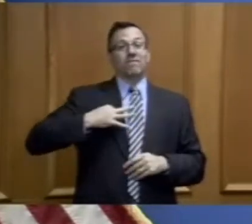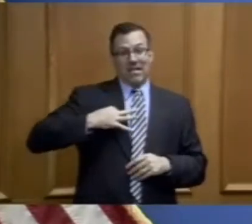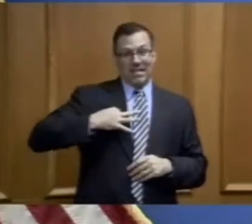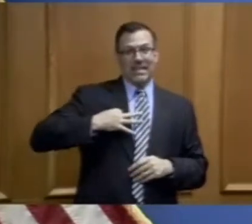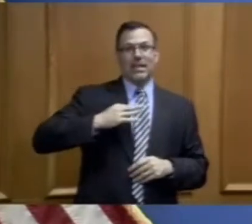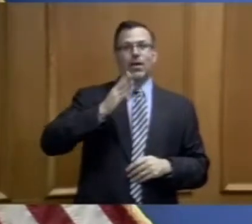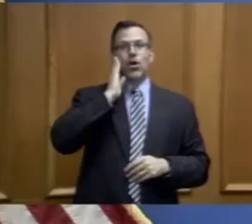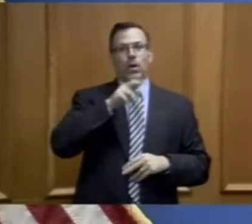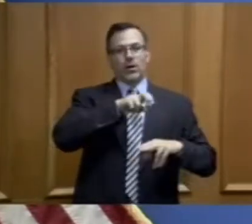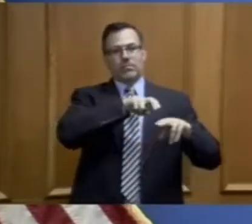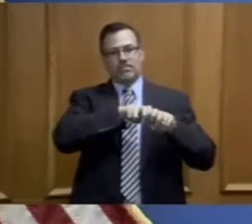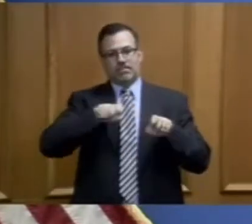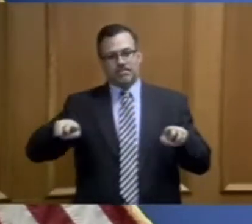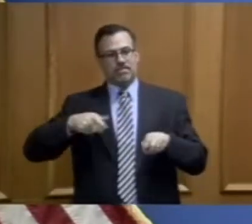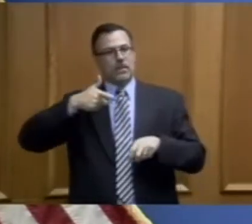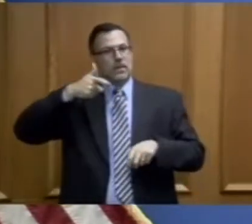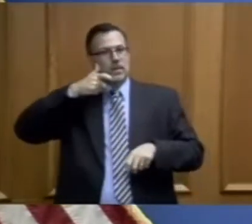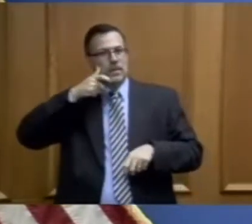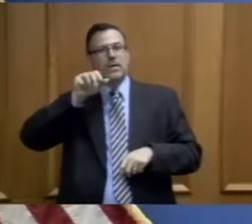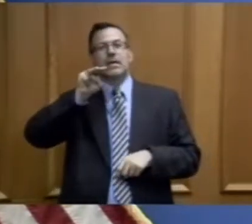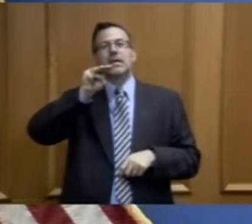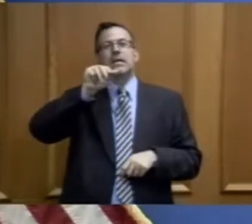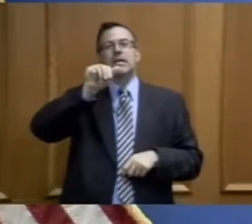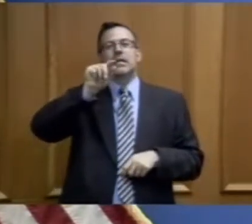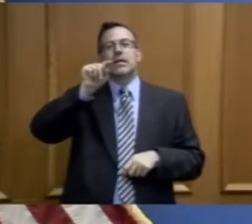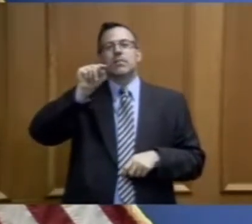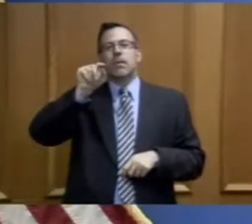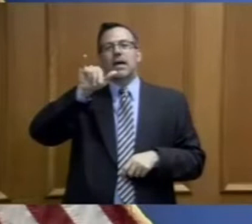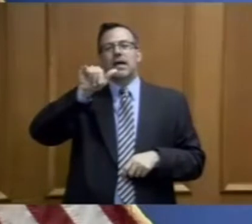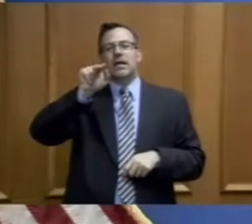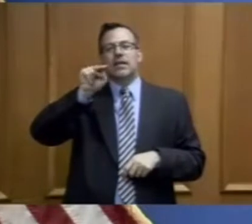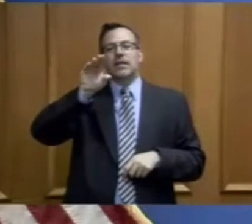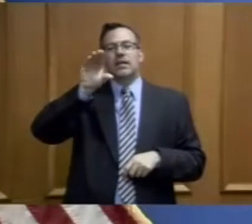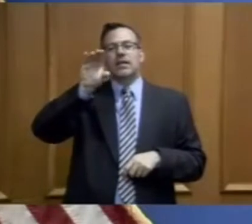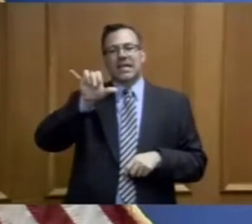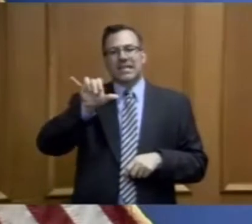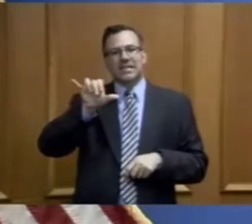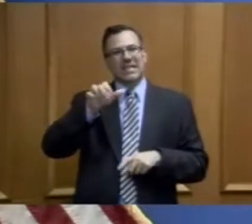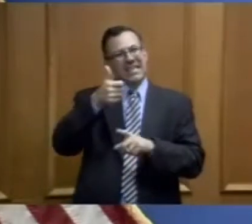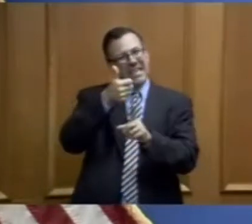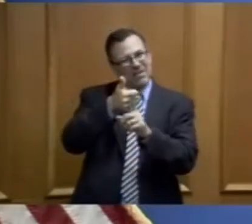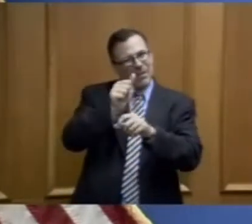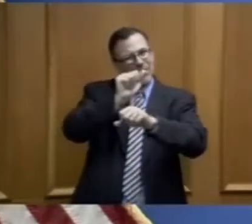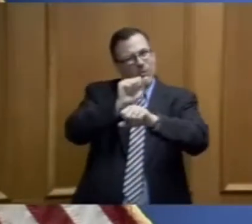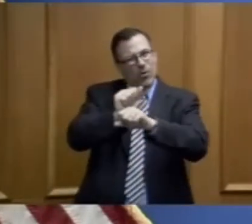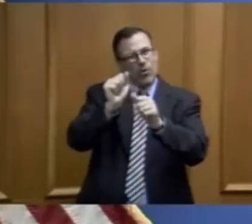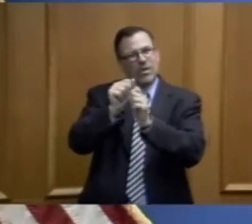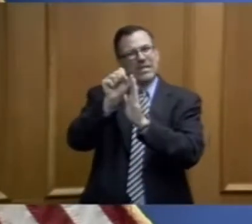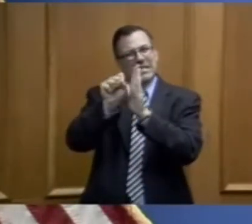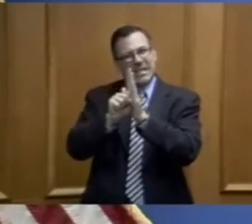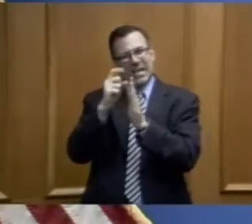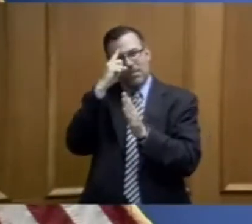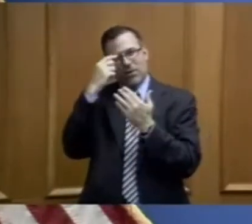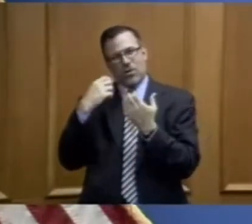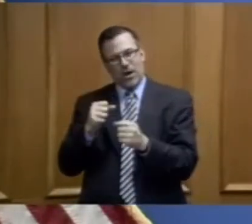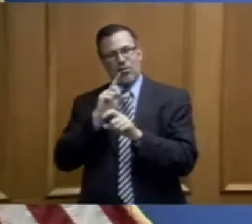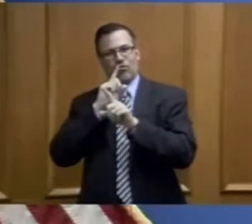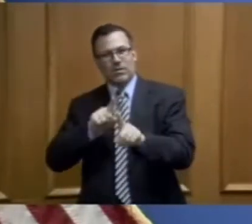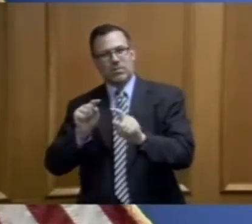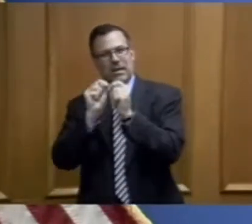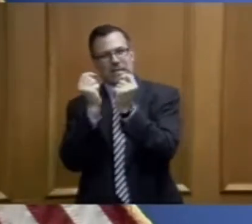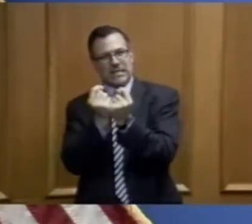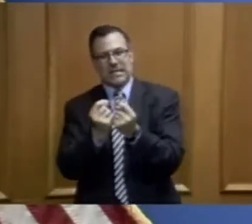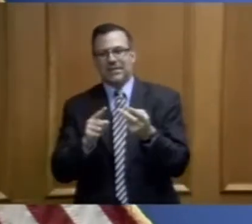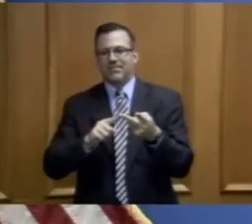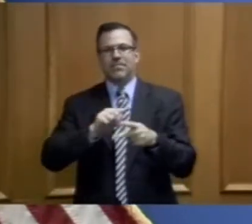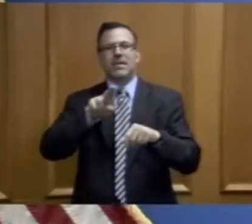our Deputy Commissioner Matt Yancey, his work with the State Mental Health Active Response Team, the National Association